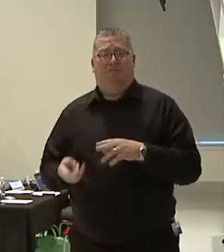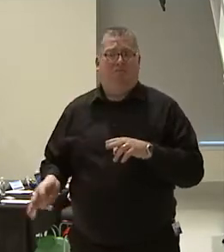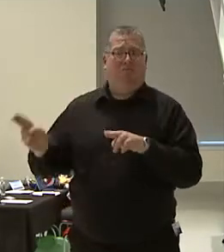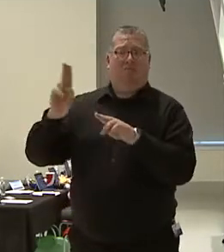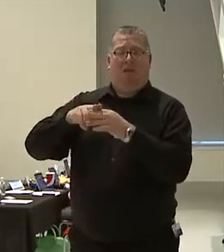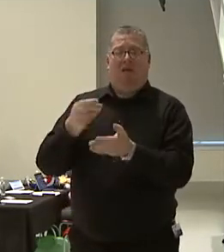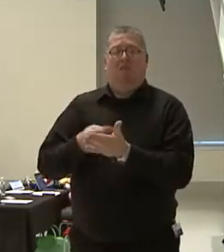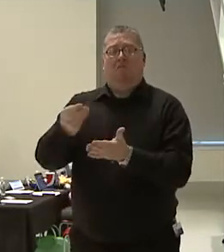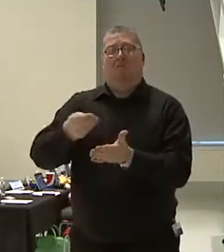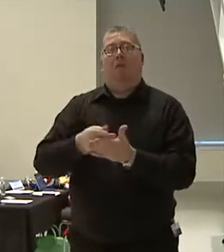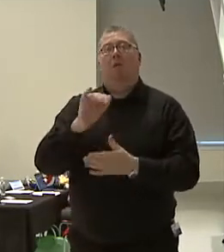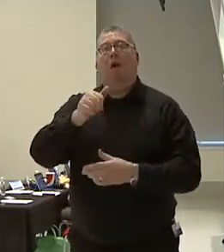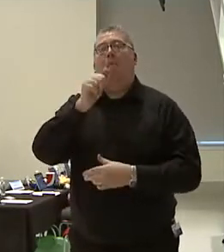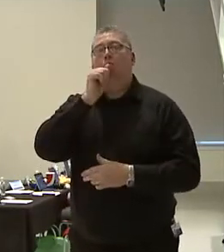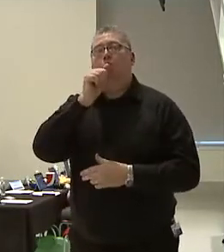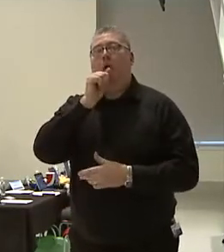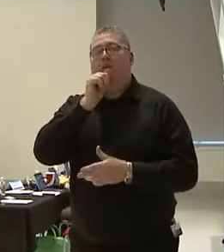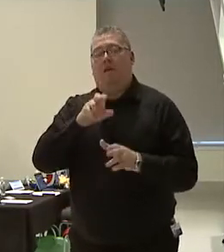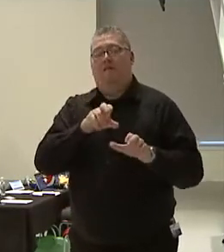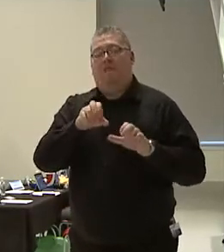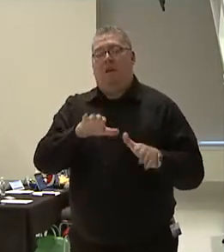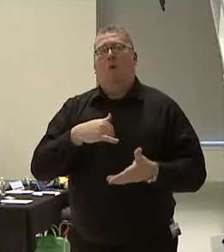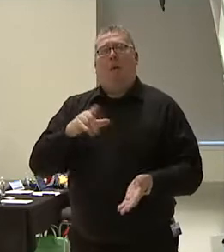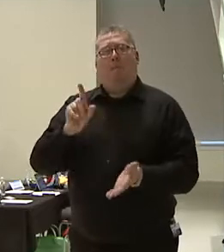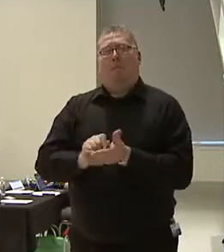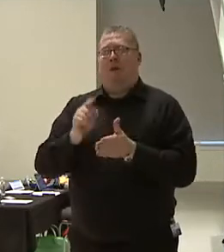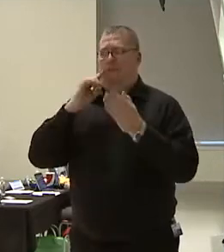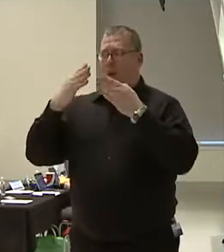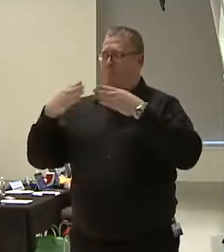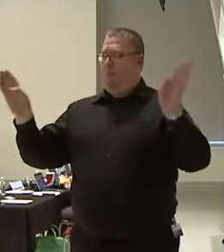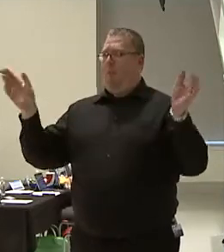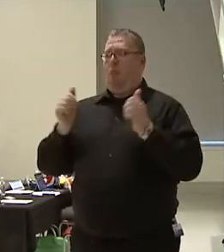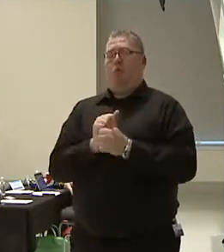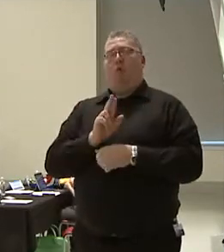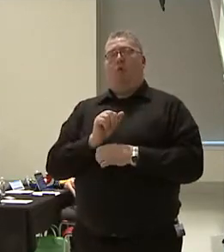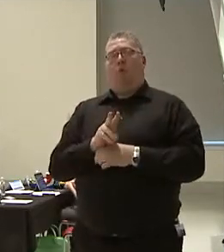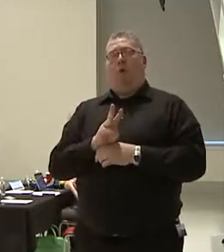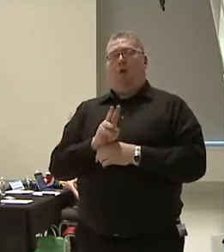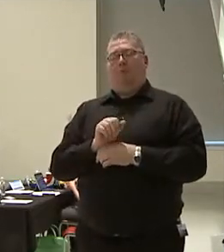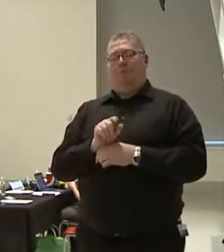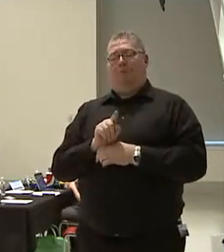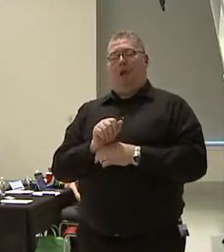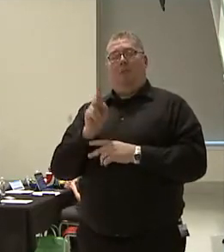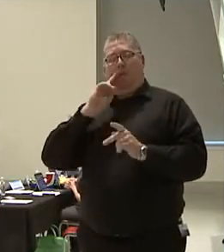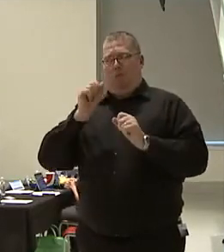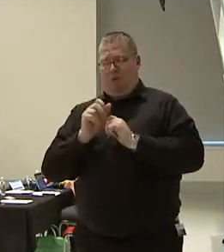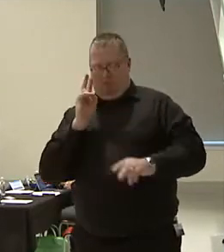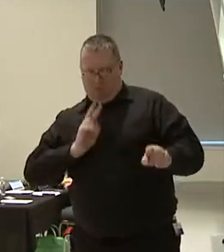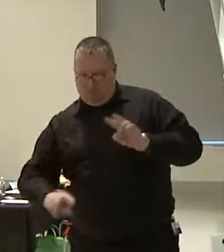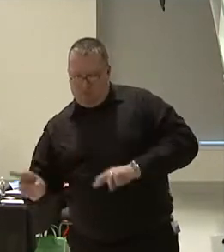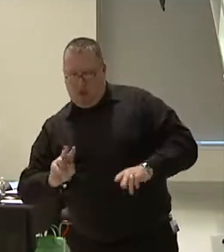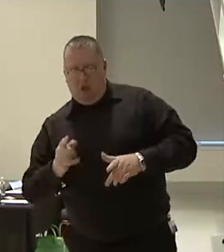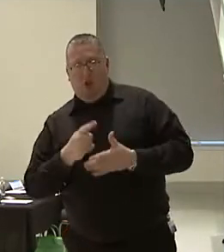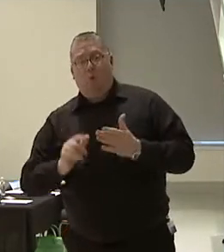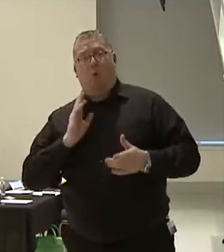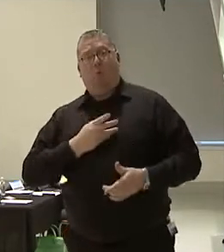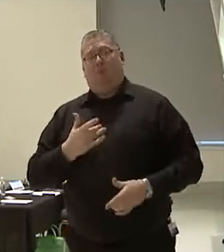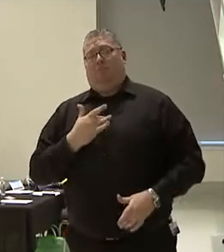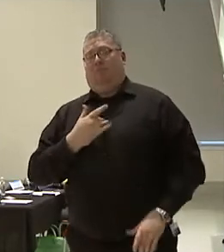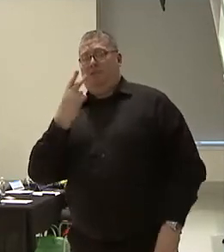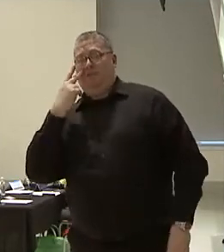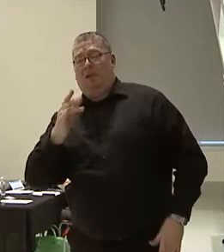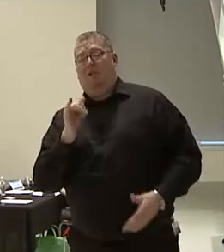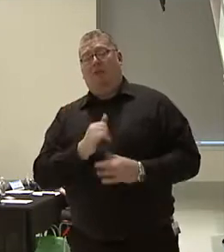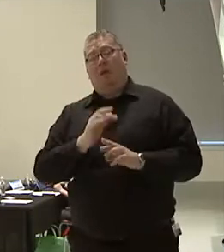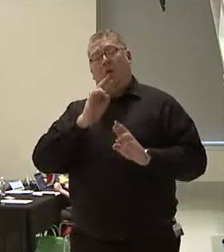acquisition by private investors, and we published that report for the public with the raw data so people could evaluate that. And what we saw was that that report